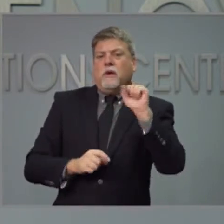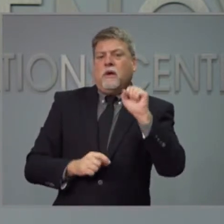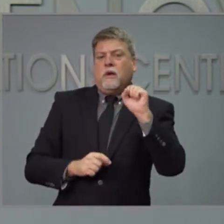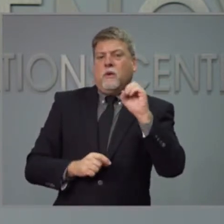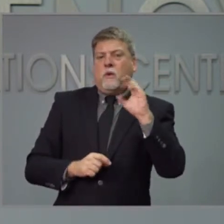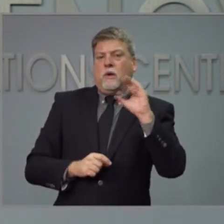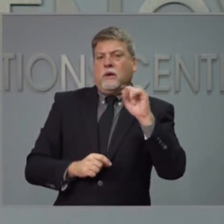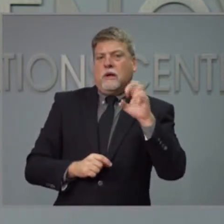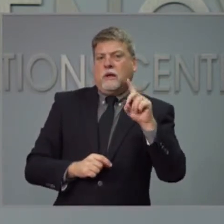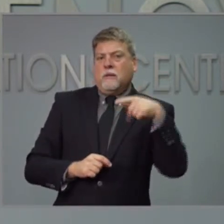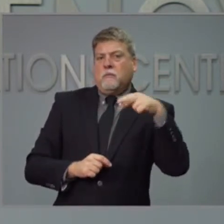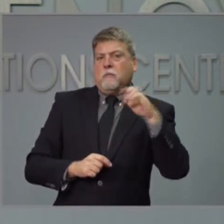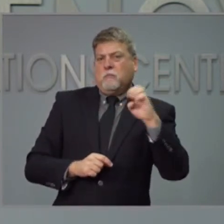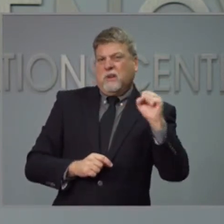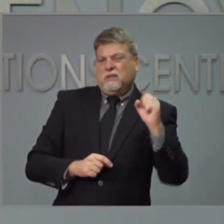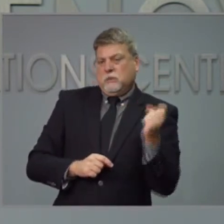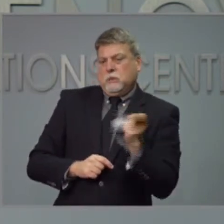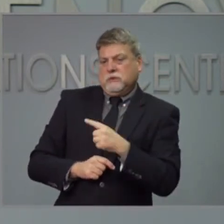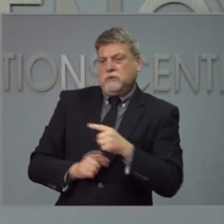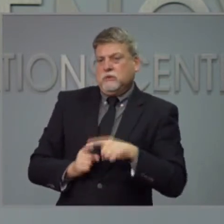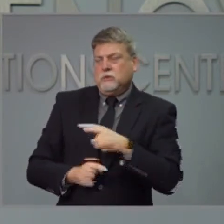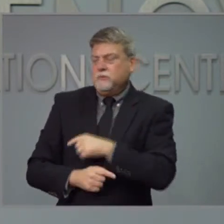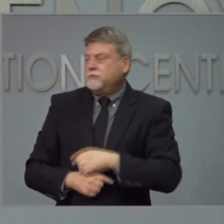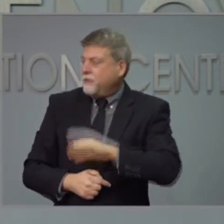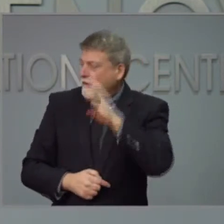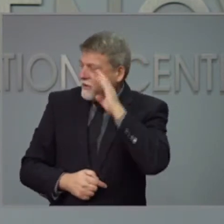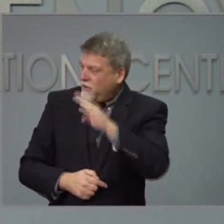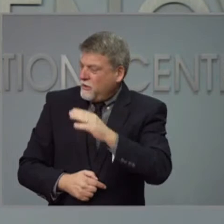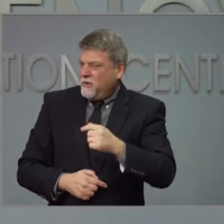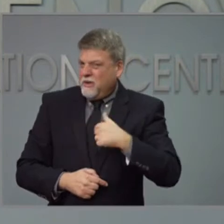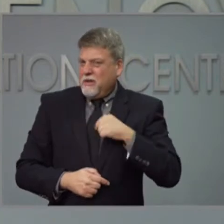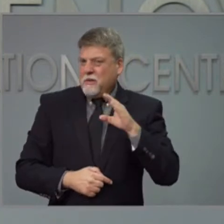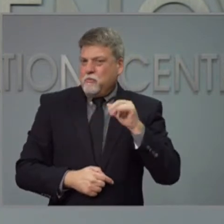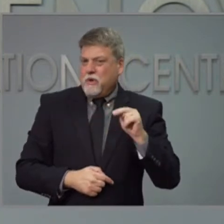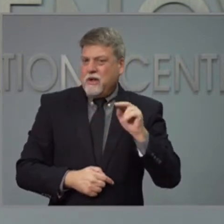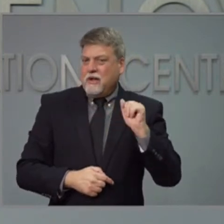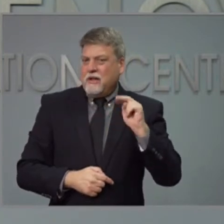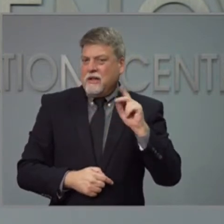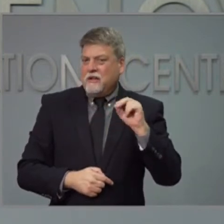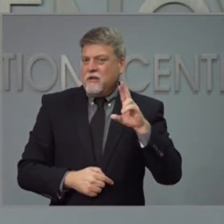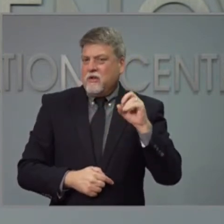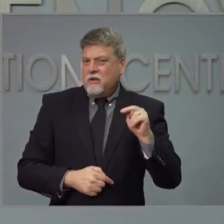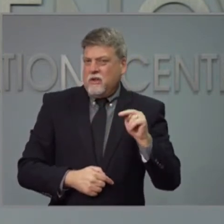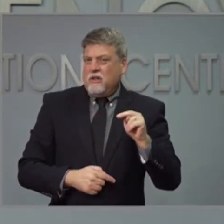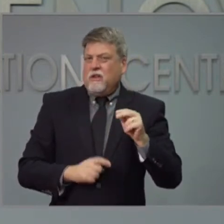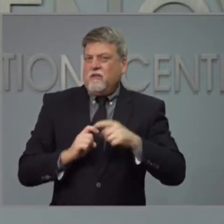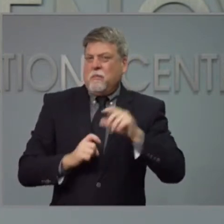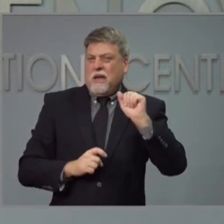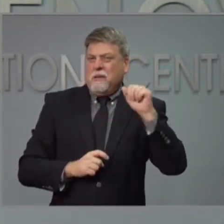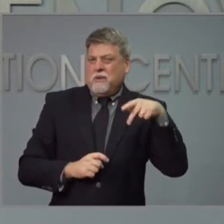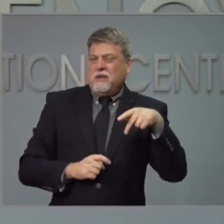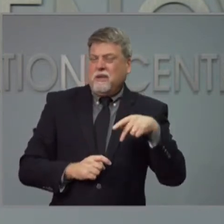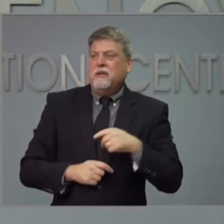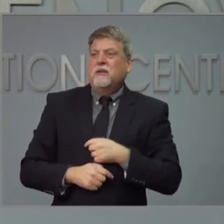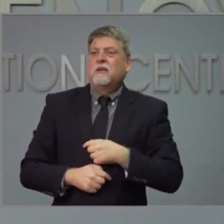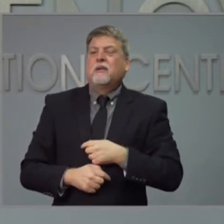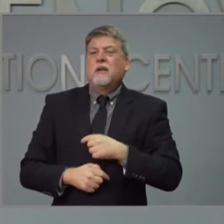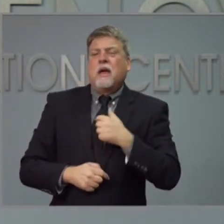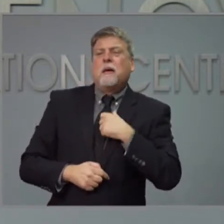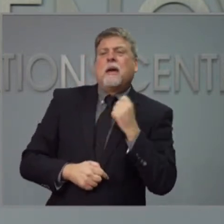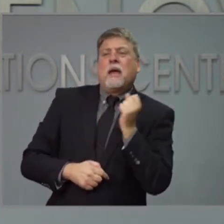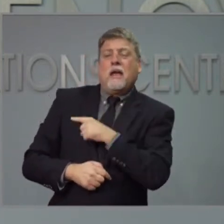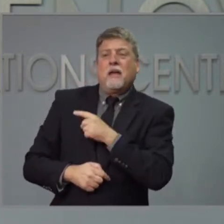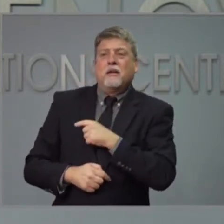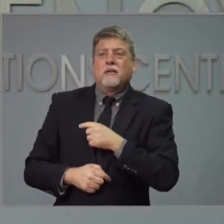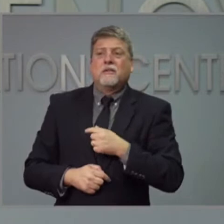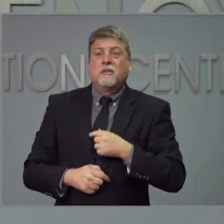Hi, Dr. Cohen. Brian Anderson here with the AP. Just really quick, and then I'll have a more medical follow-up, but would you be open to considering a position